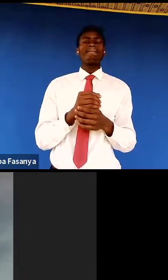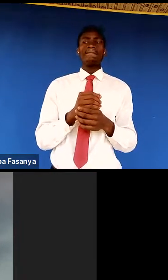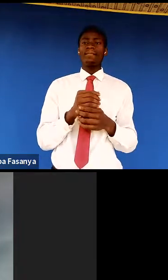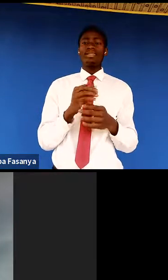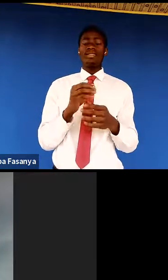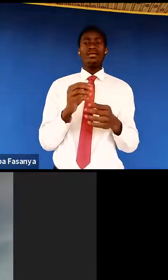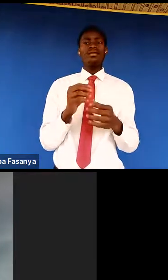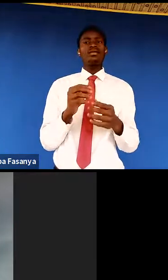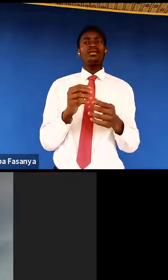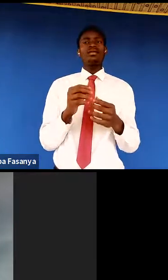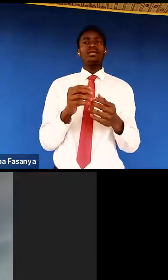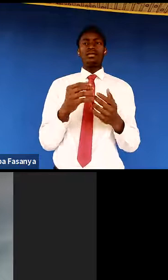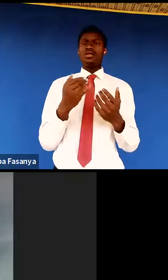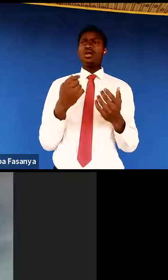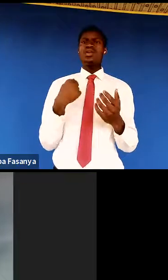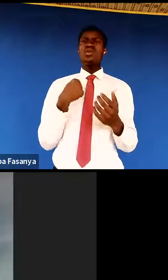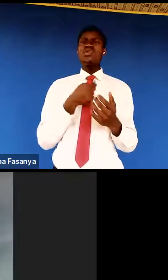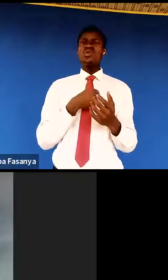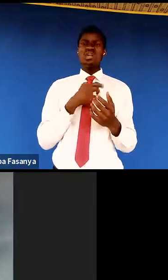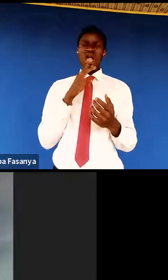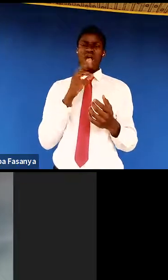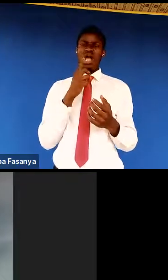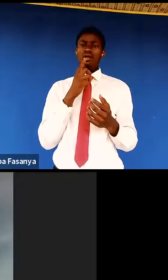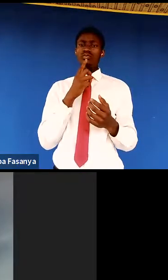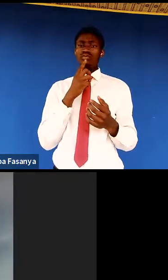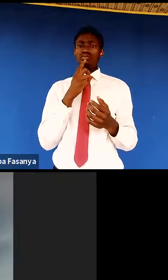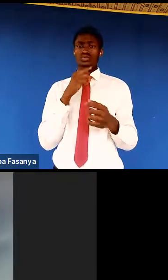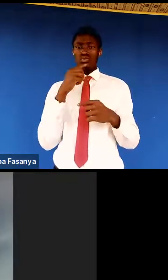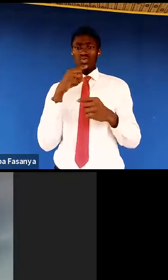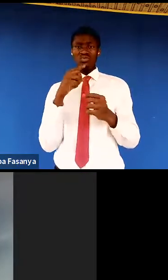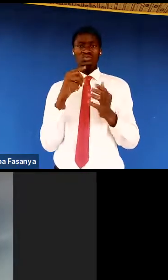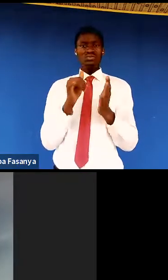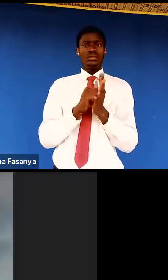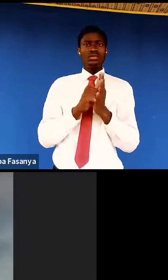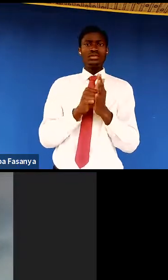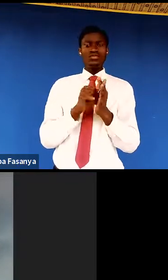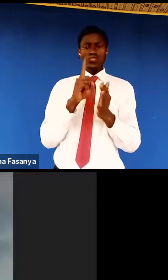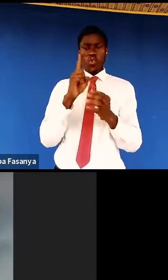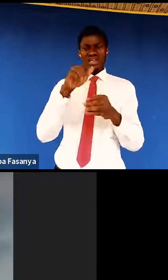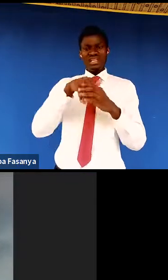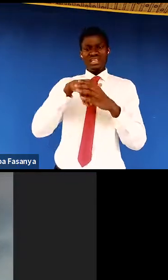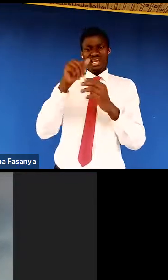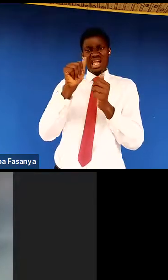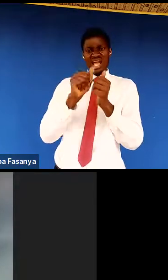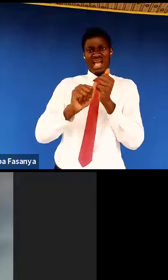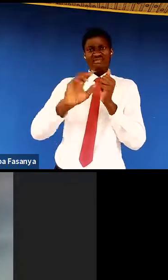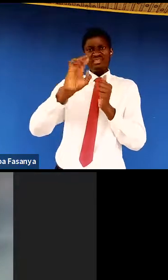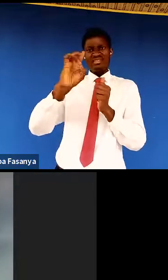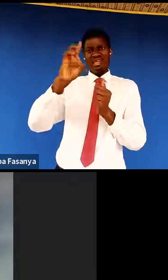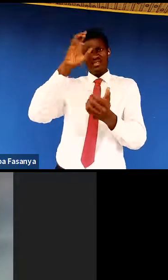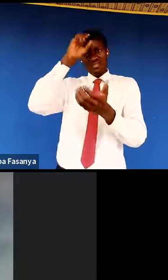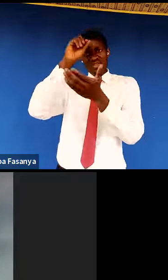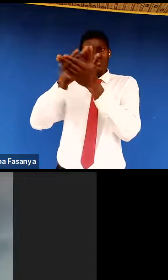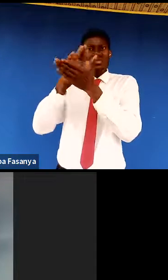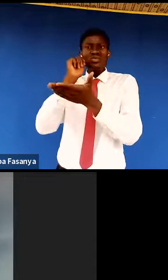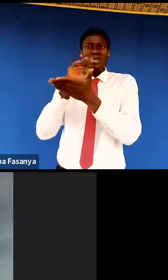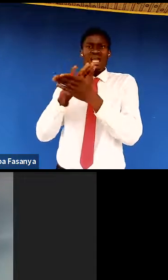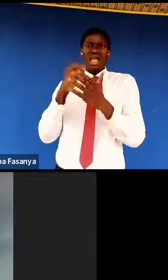We're told that 1 in every 7 couple will have some issues around bringing forth,